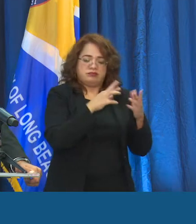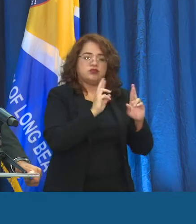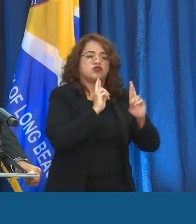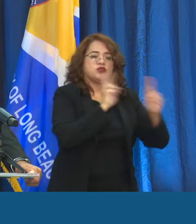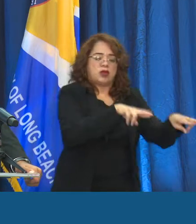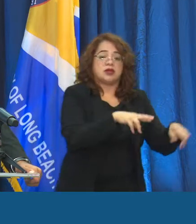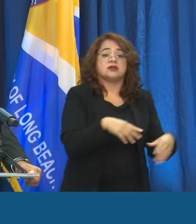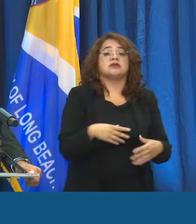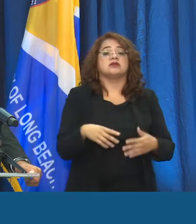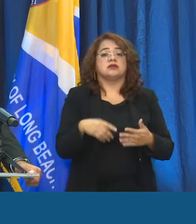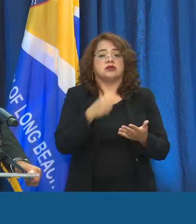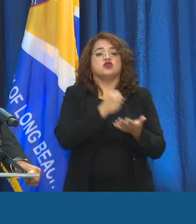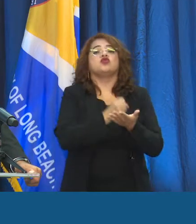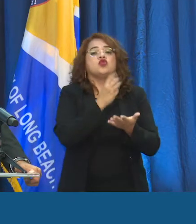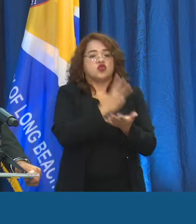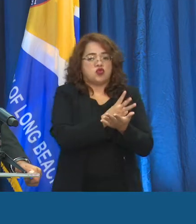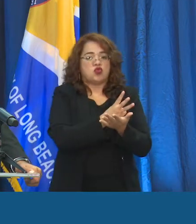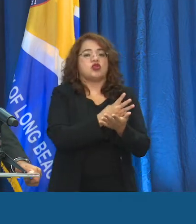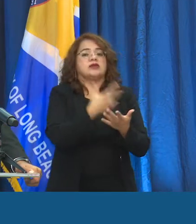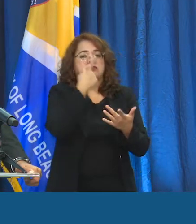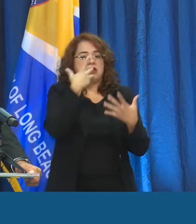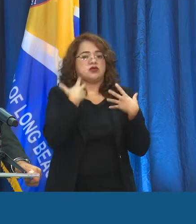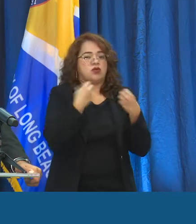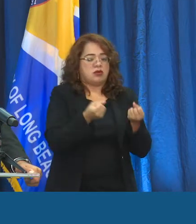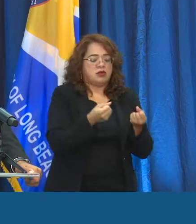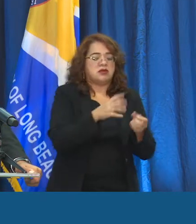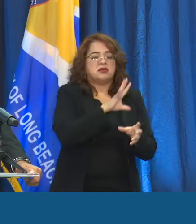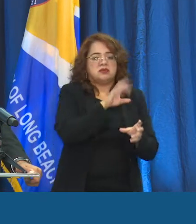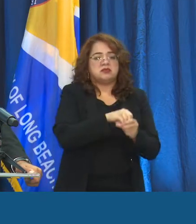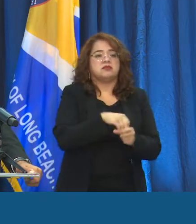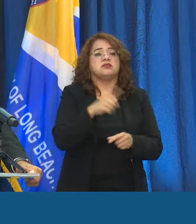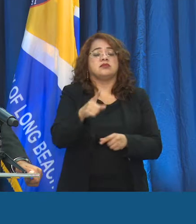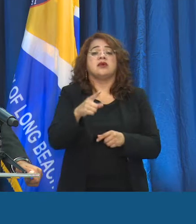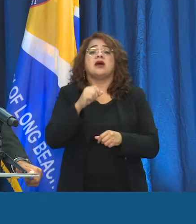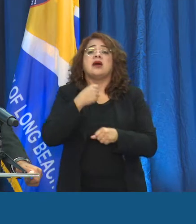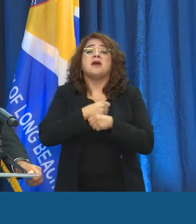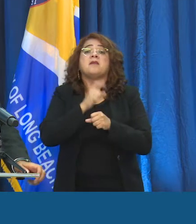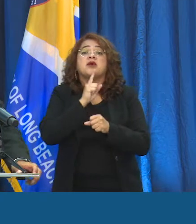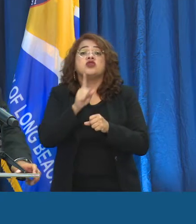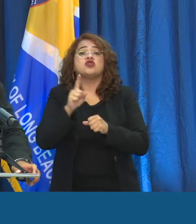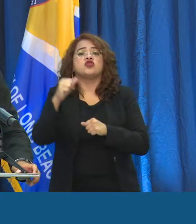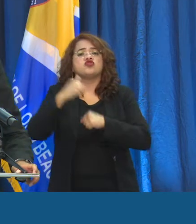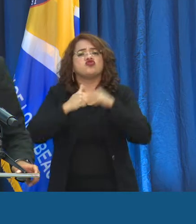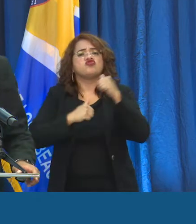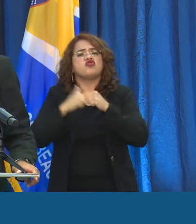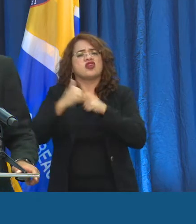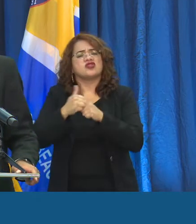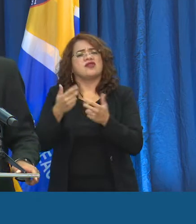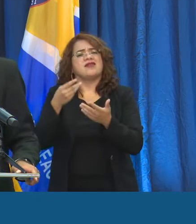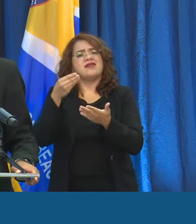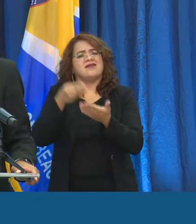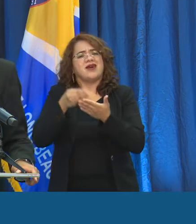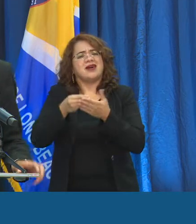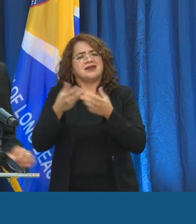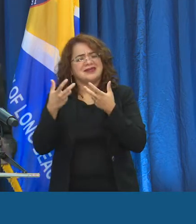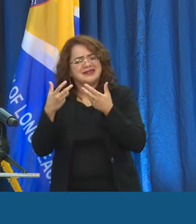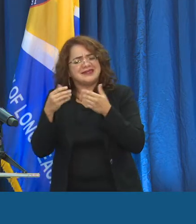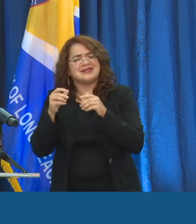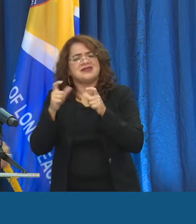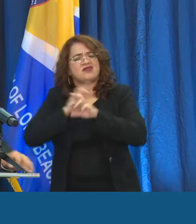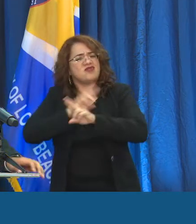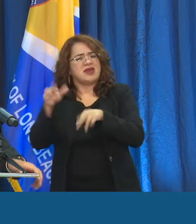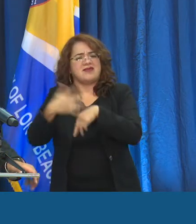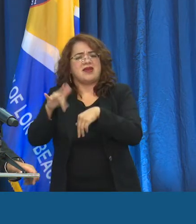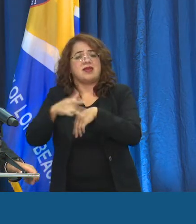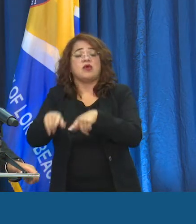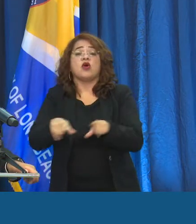additional funds that are important to our community get structurally funded in the budget. I'm proposing to make the Justice Fund, which provides representation,